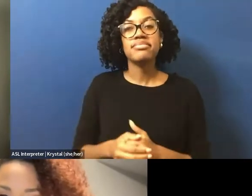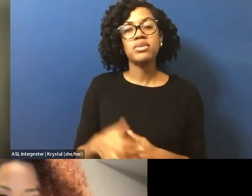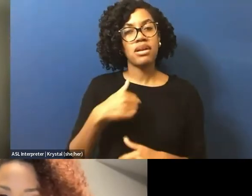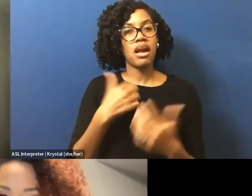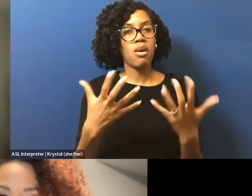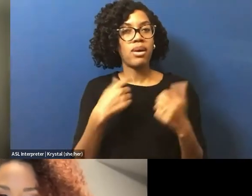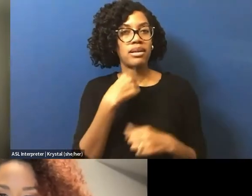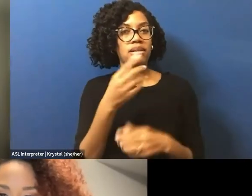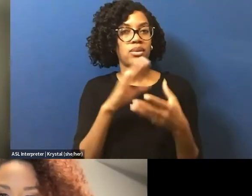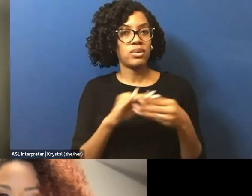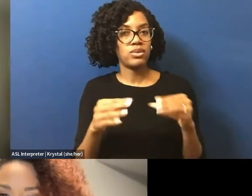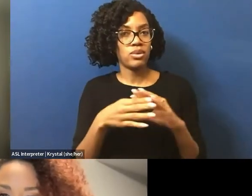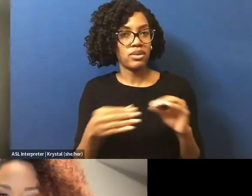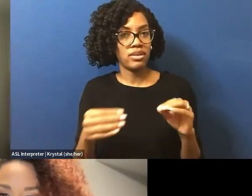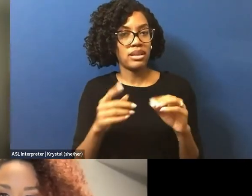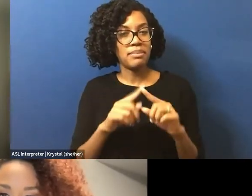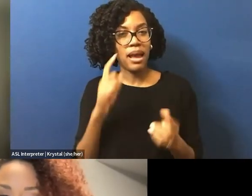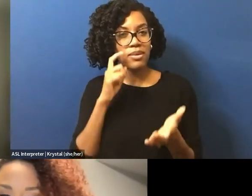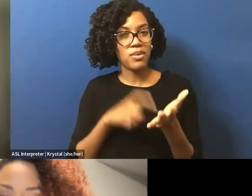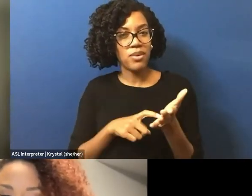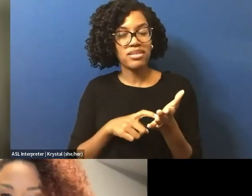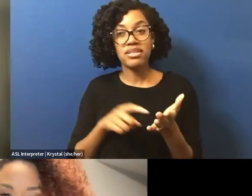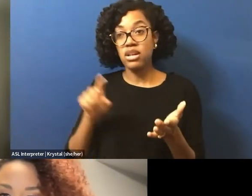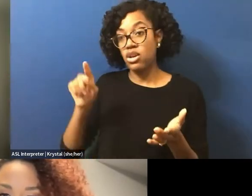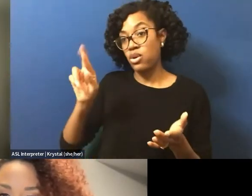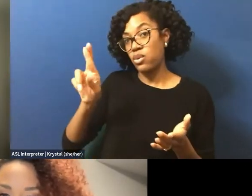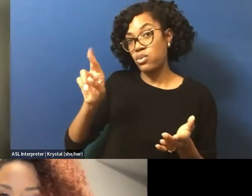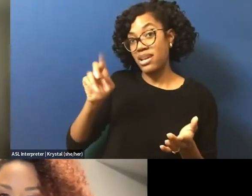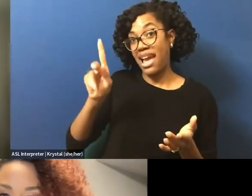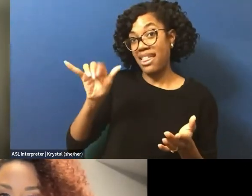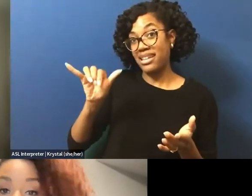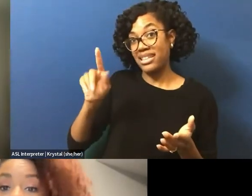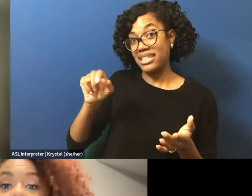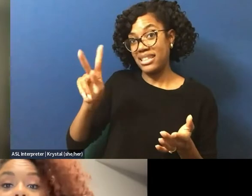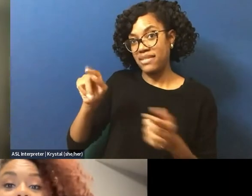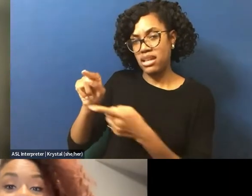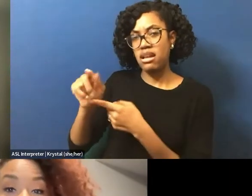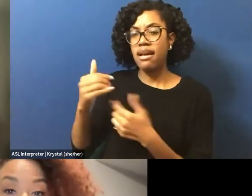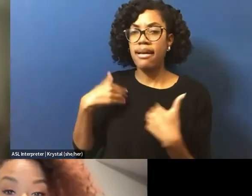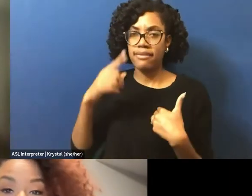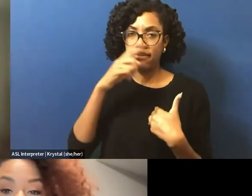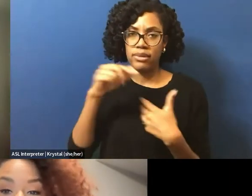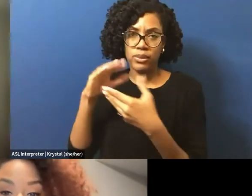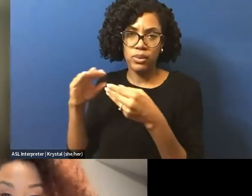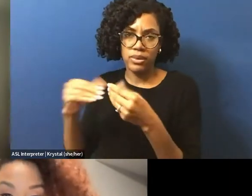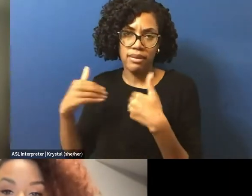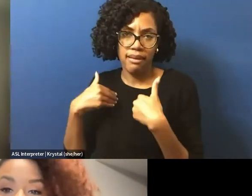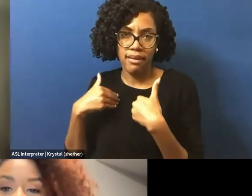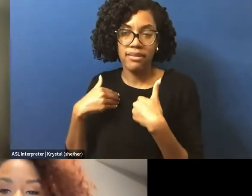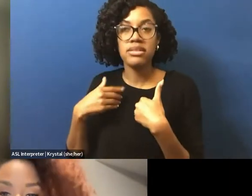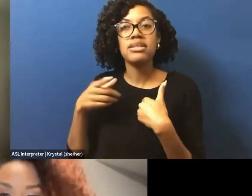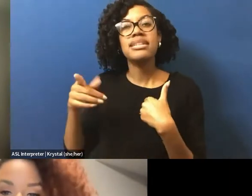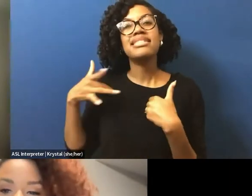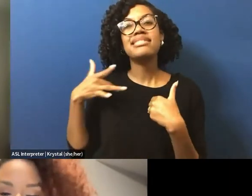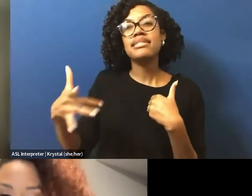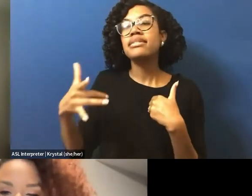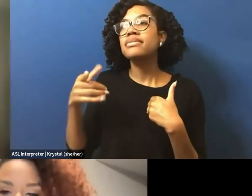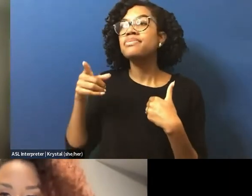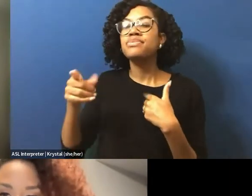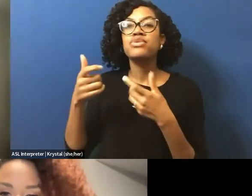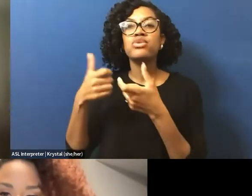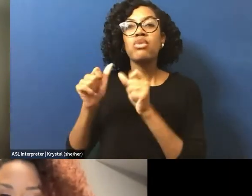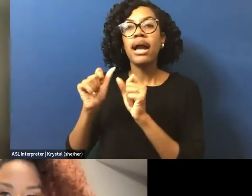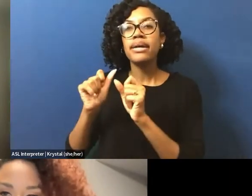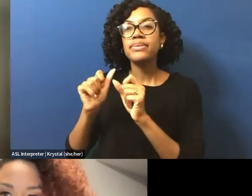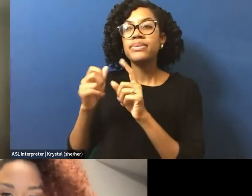reality TV, a lot of those narratives are fake or being, you know, spun in a way to make me believe a set of things, right? You know,